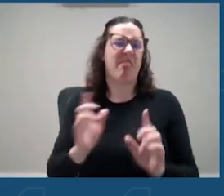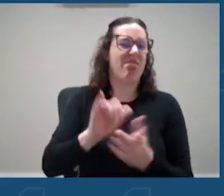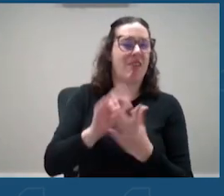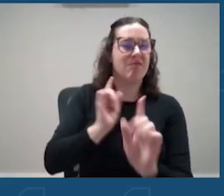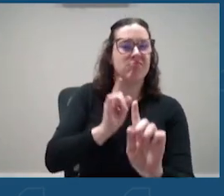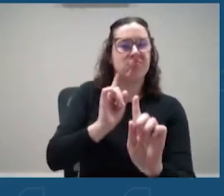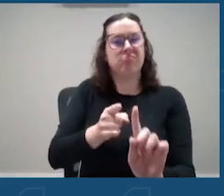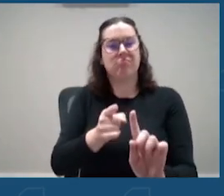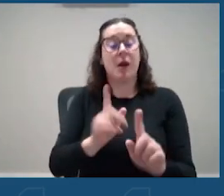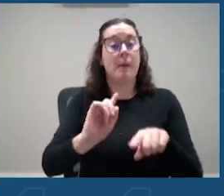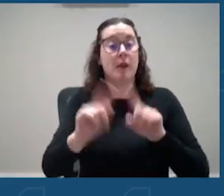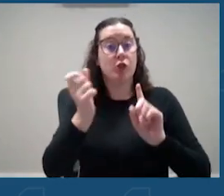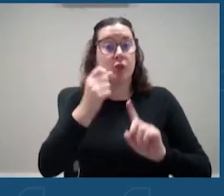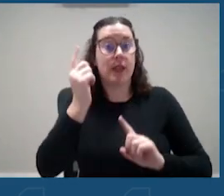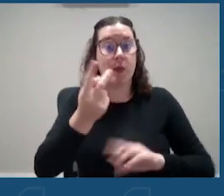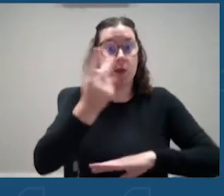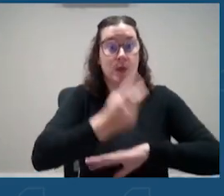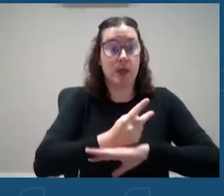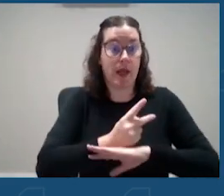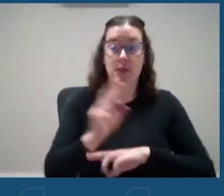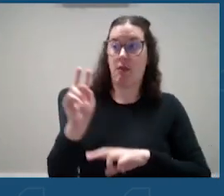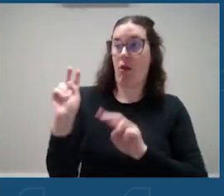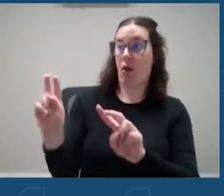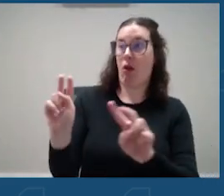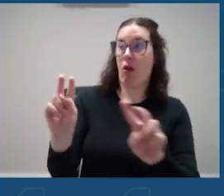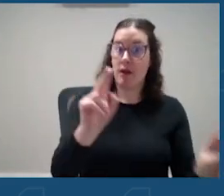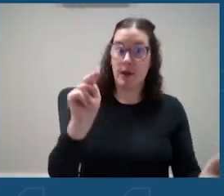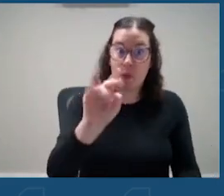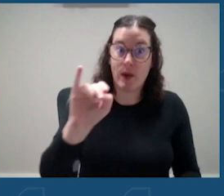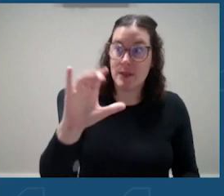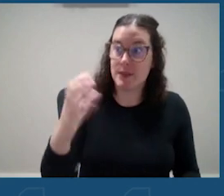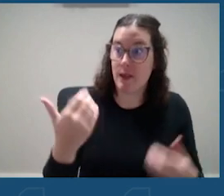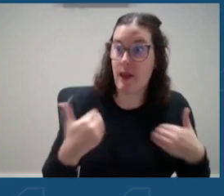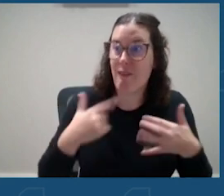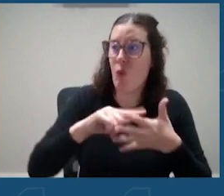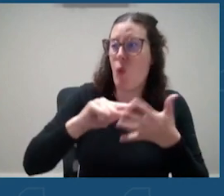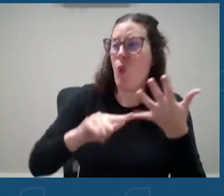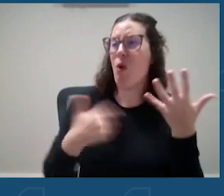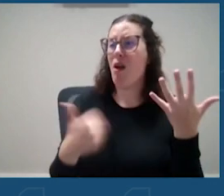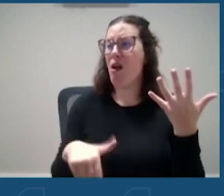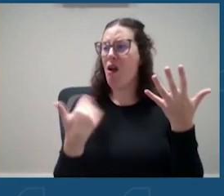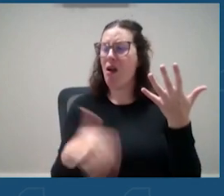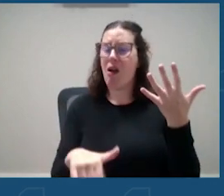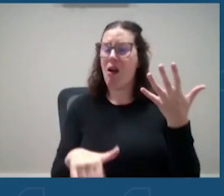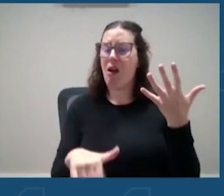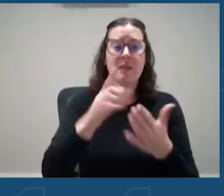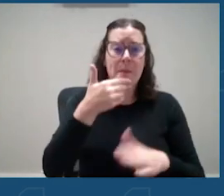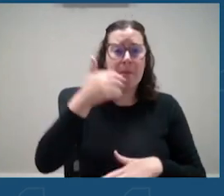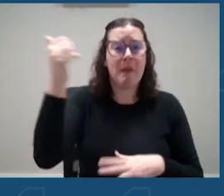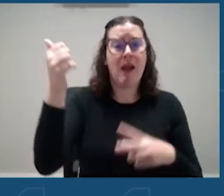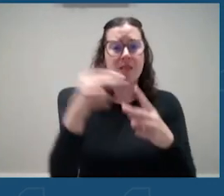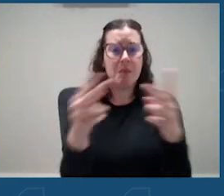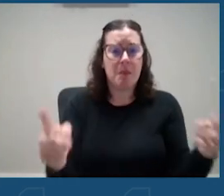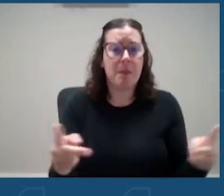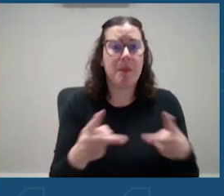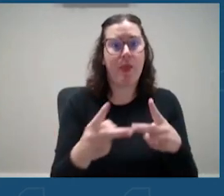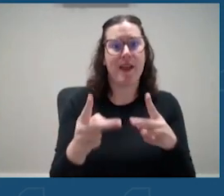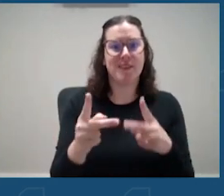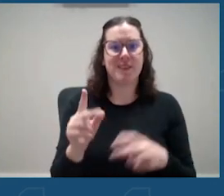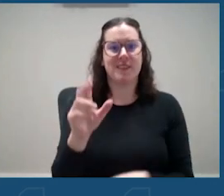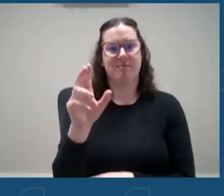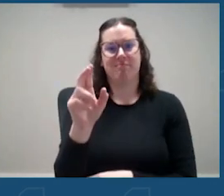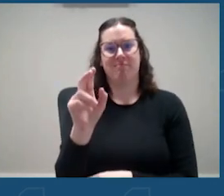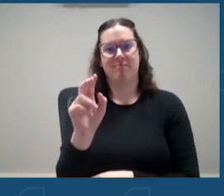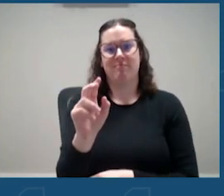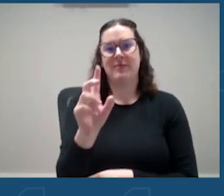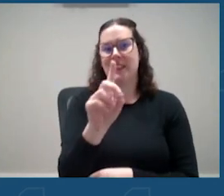days of exploring all we have to offer with that sense as well that this is the only place that this convention should and can occur. And we look